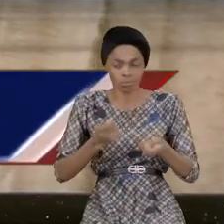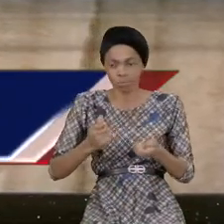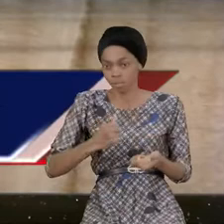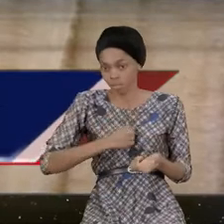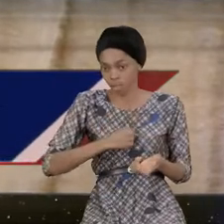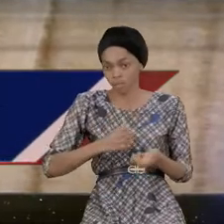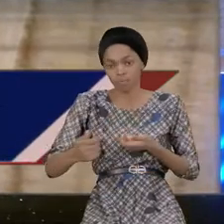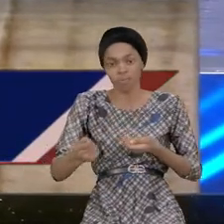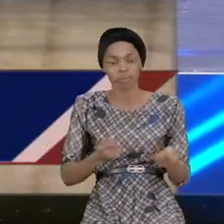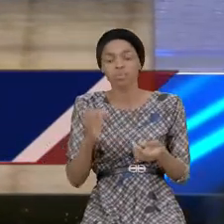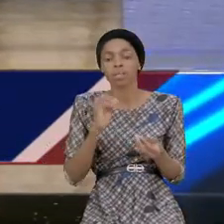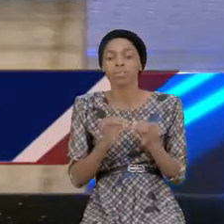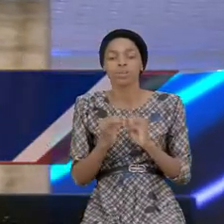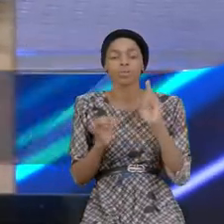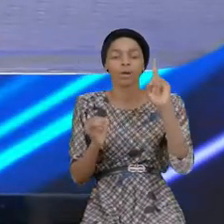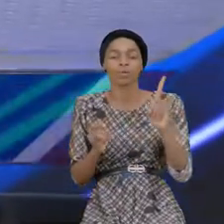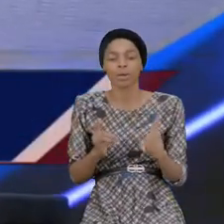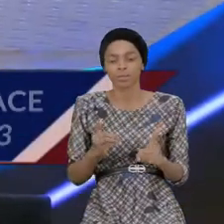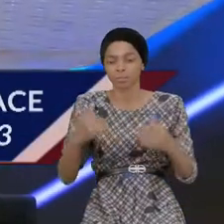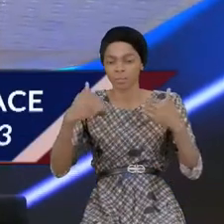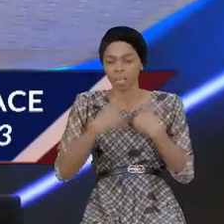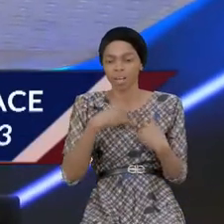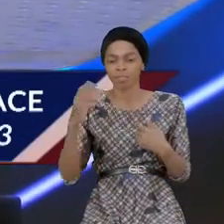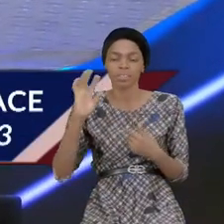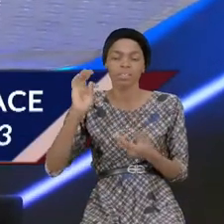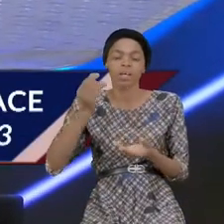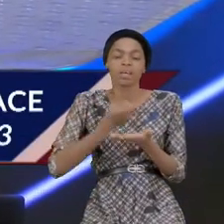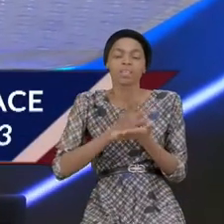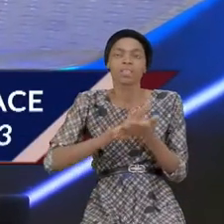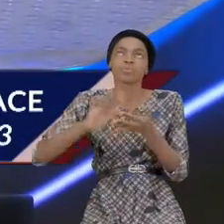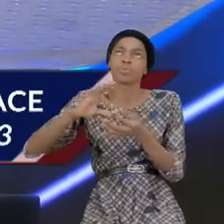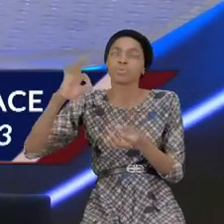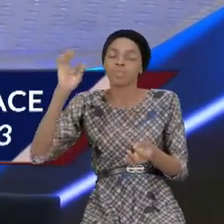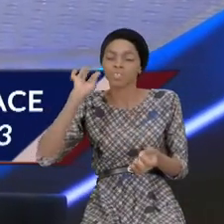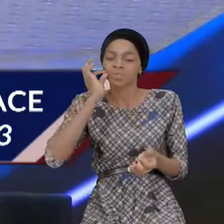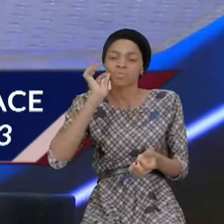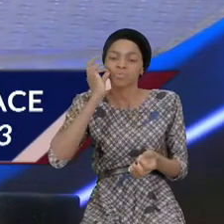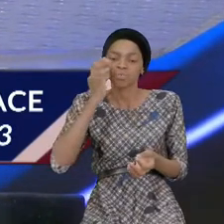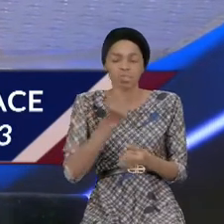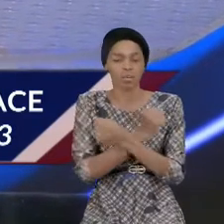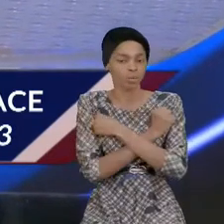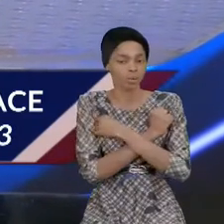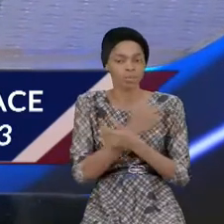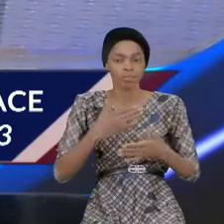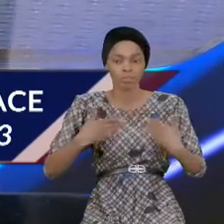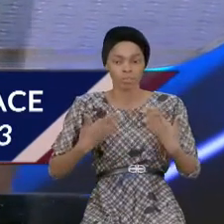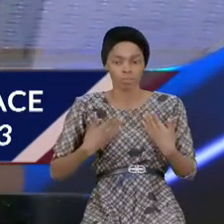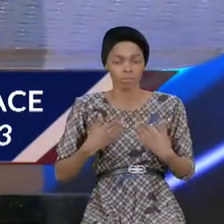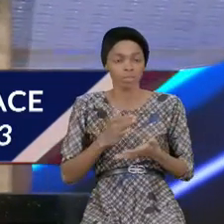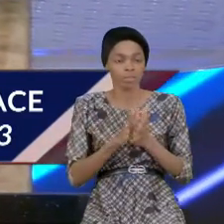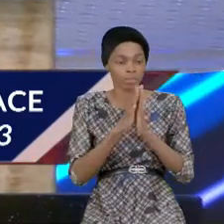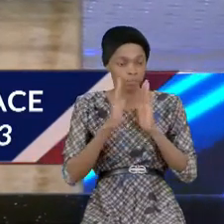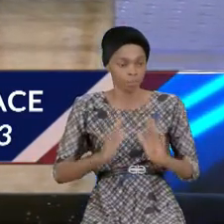one, bearing the Spirit's fruit, love, joy, and peace. As